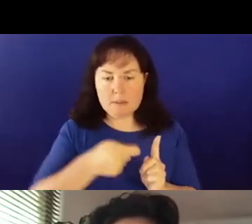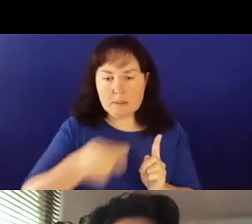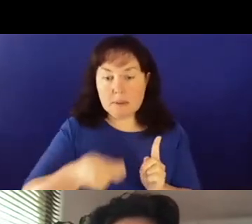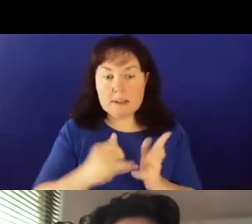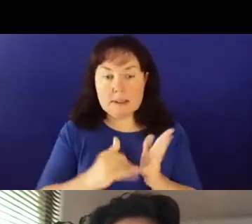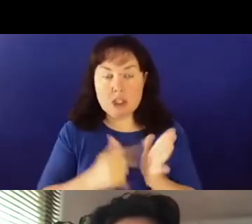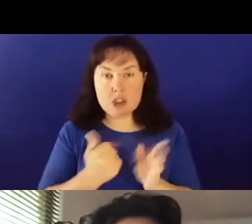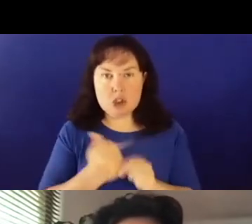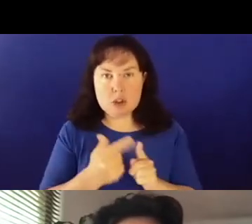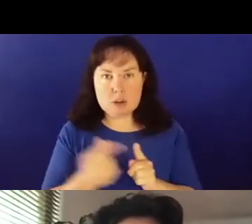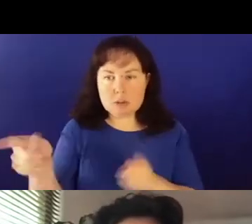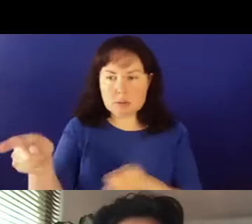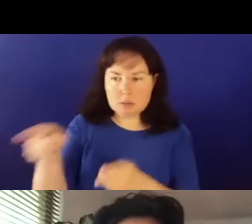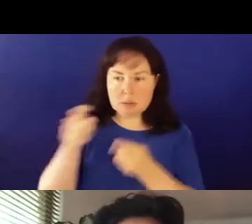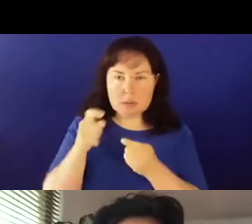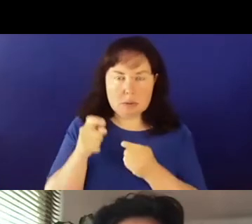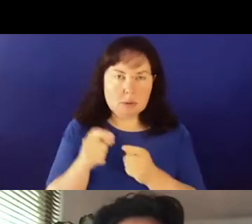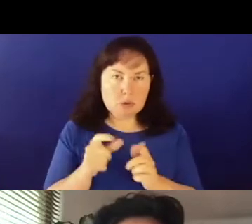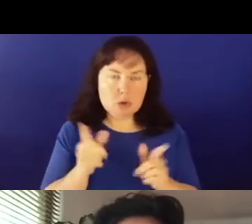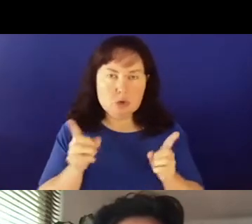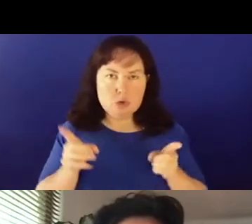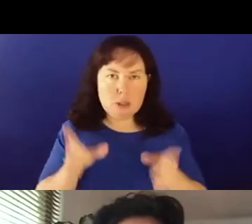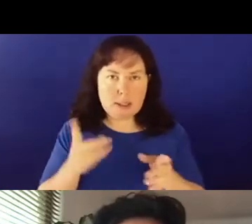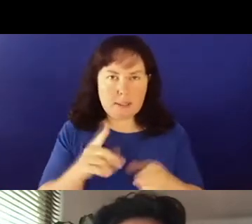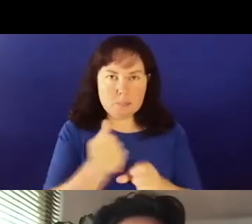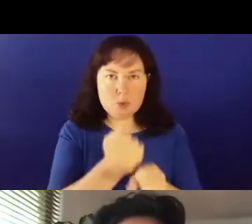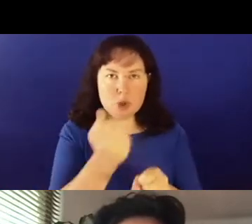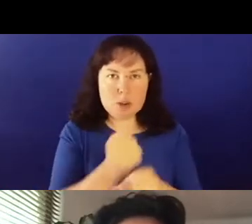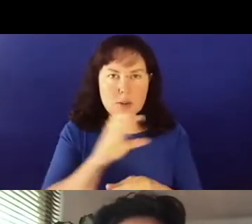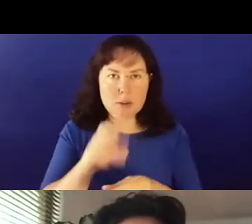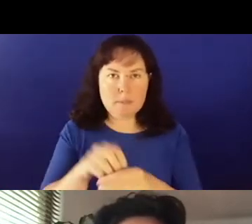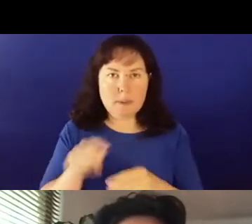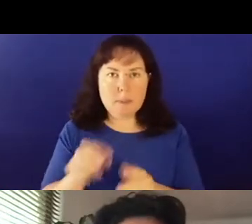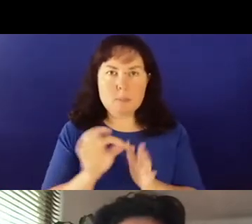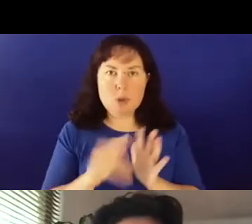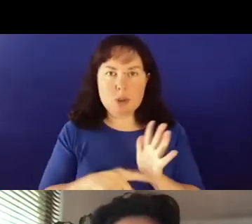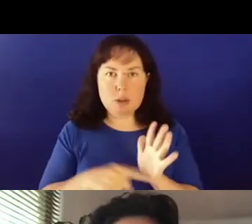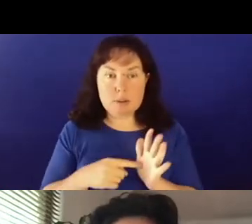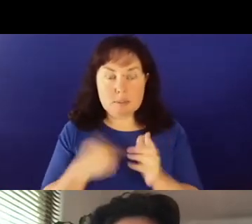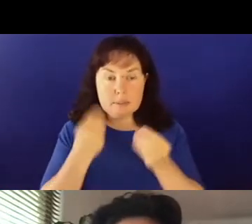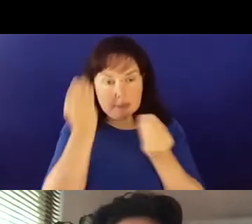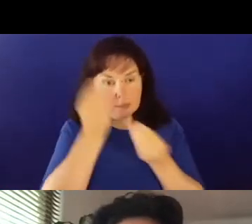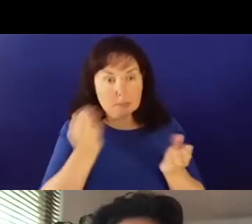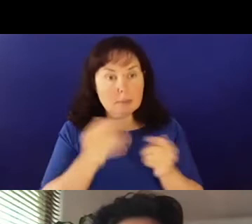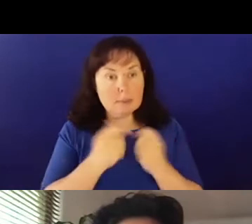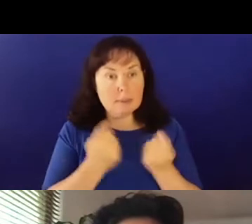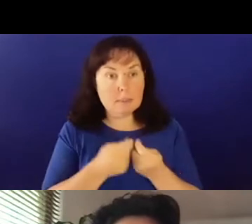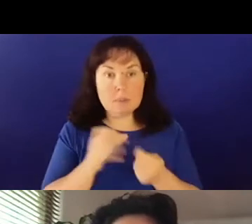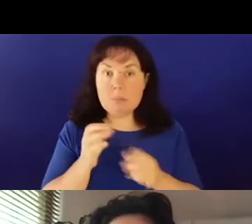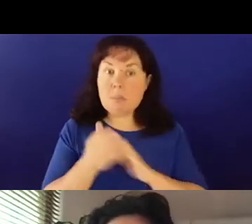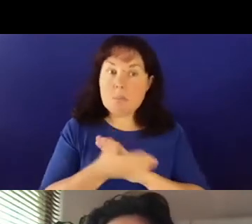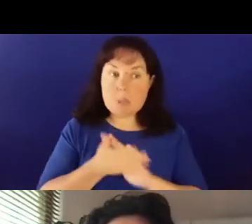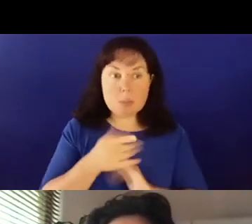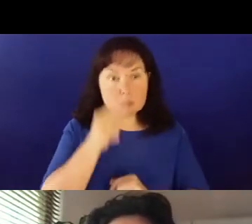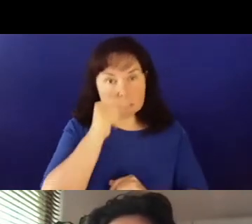be a producer on the project. So I just wanted to put that out to the teams. But it doesn't mean that you can't be a First Nations creative and just be